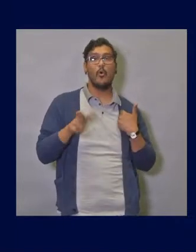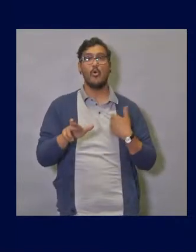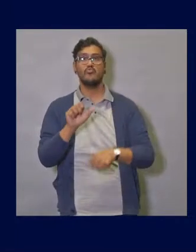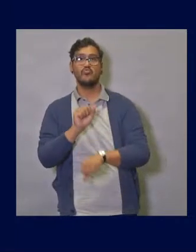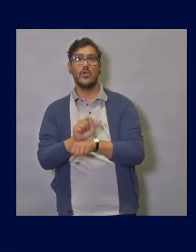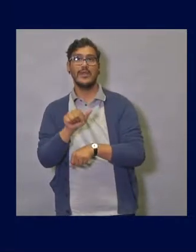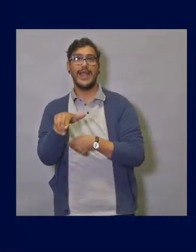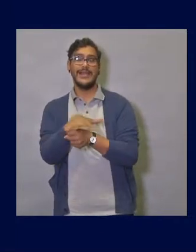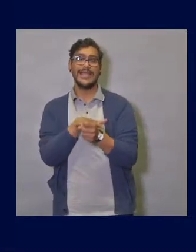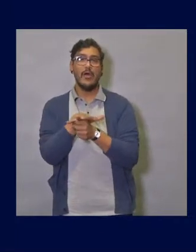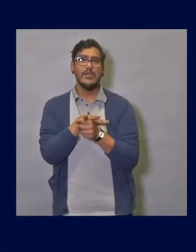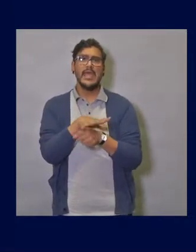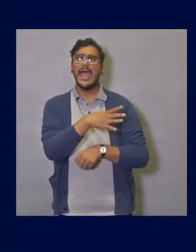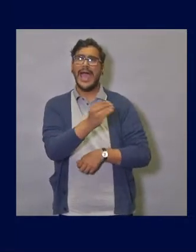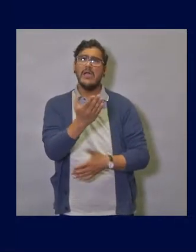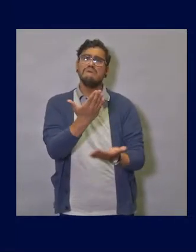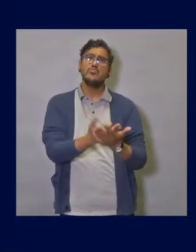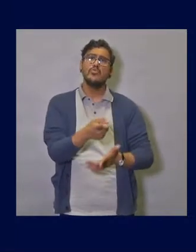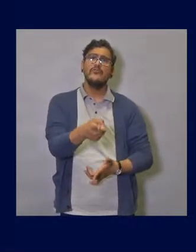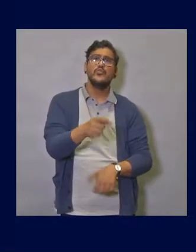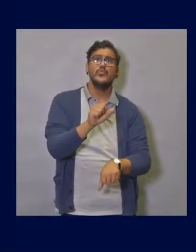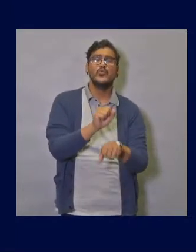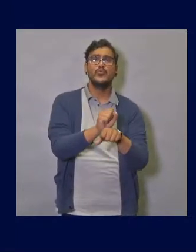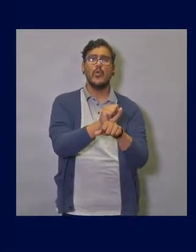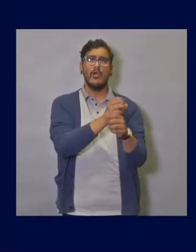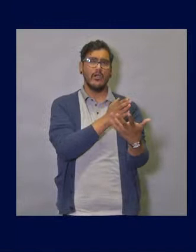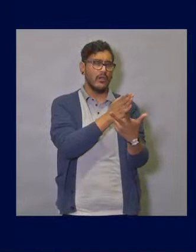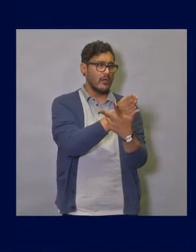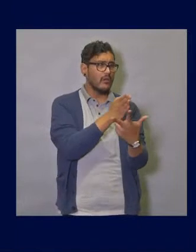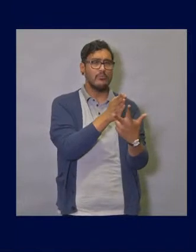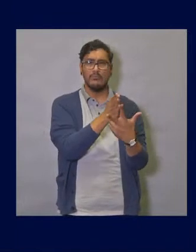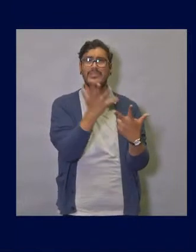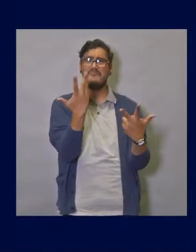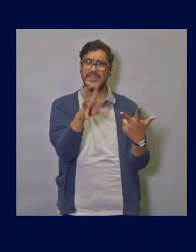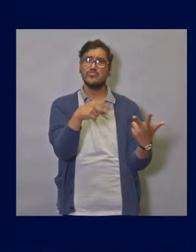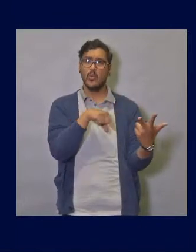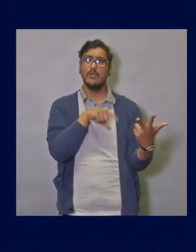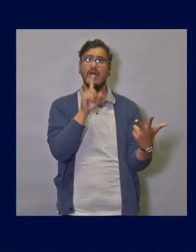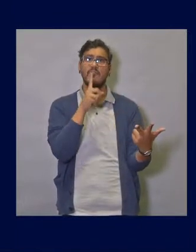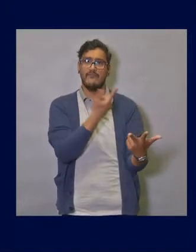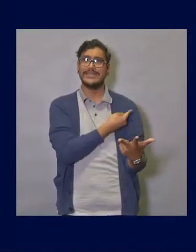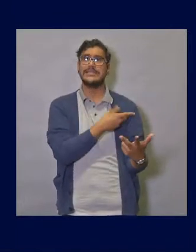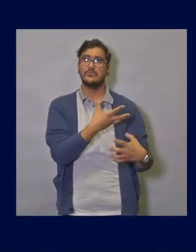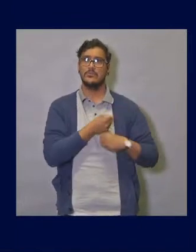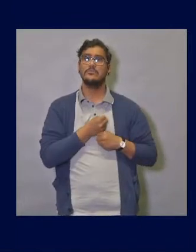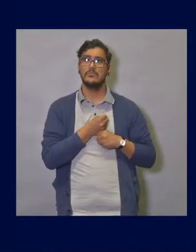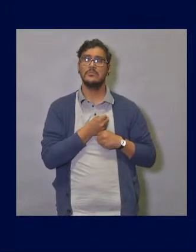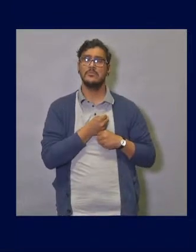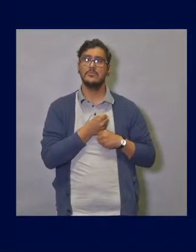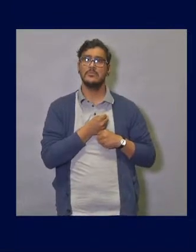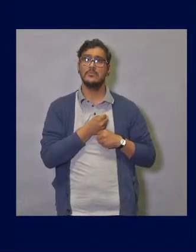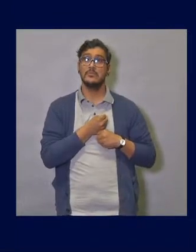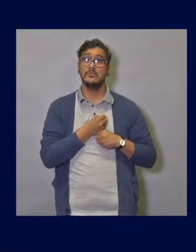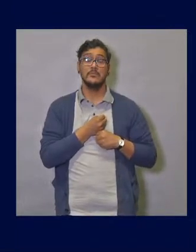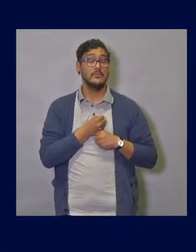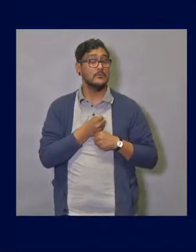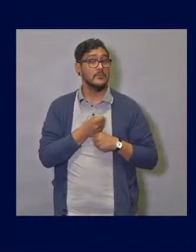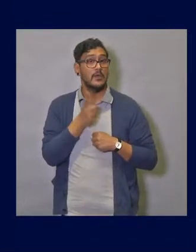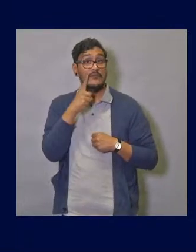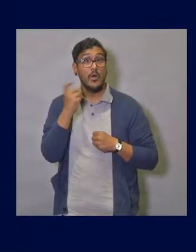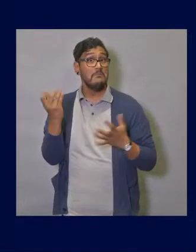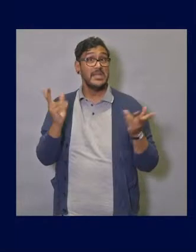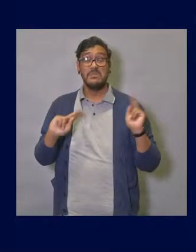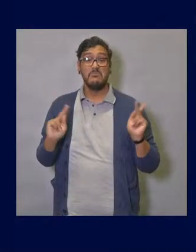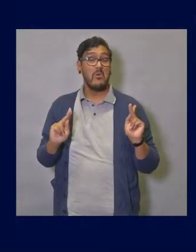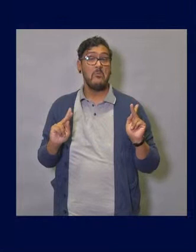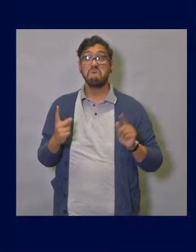County and proof that you work in a sector that's eligible to be vaccinated. For many people, one document can show all of these,